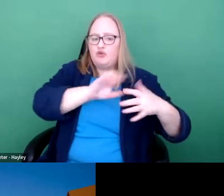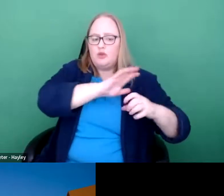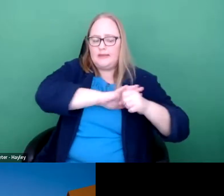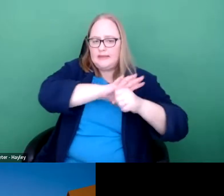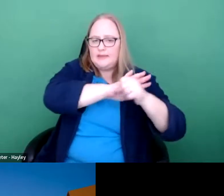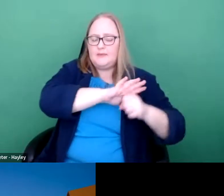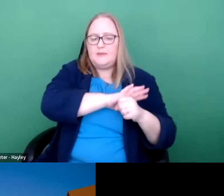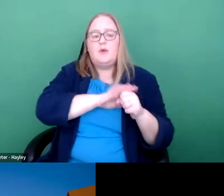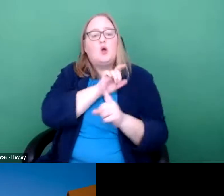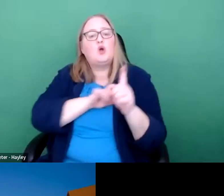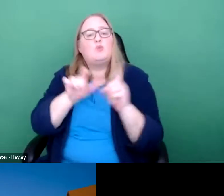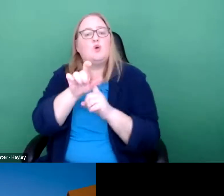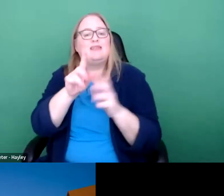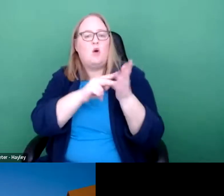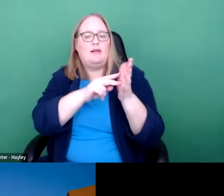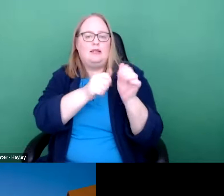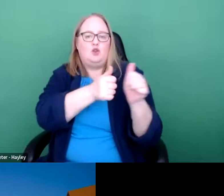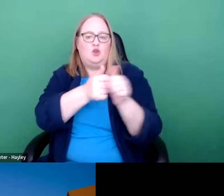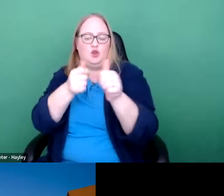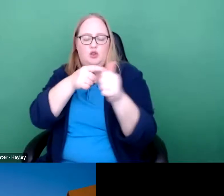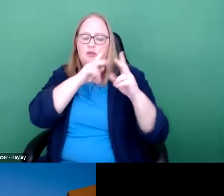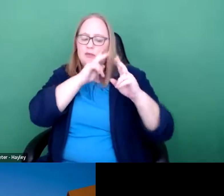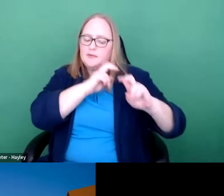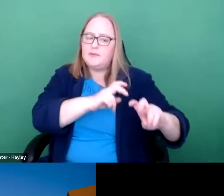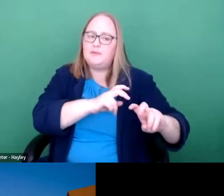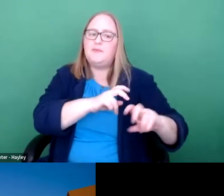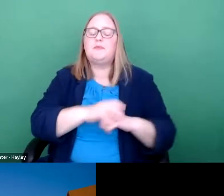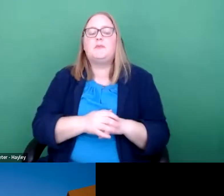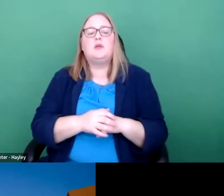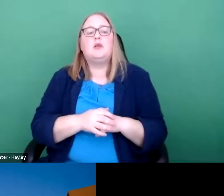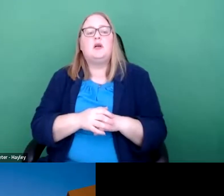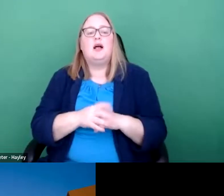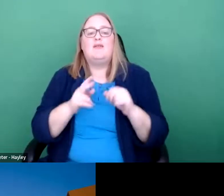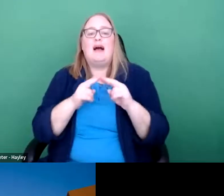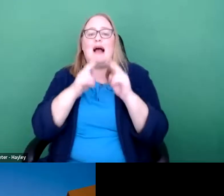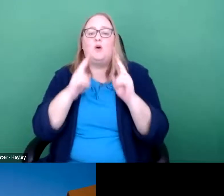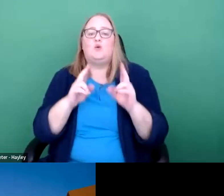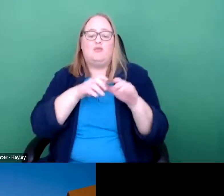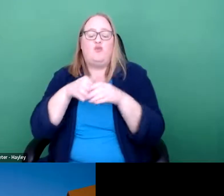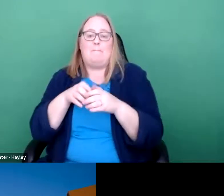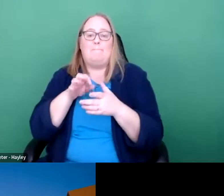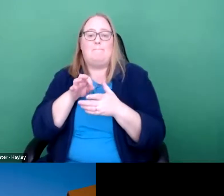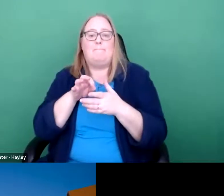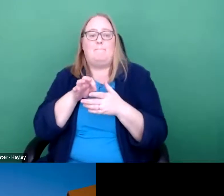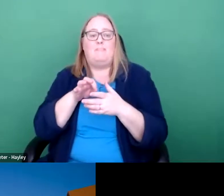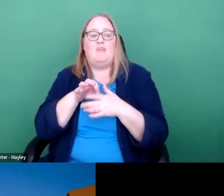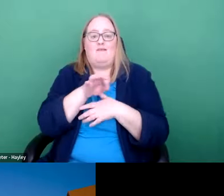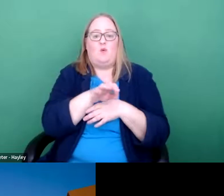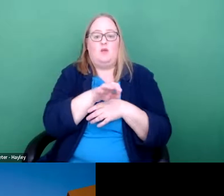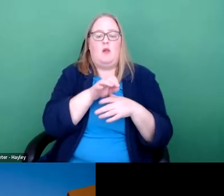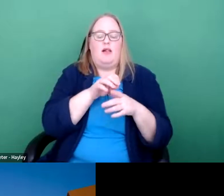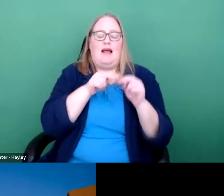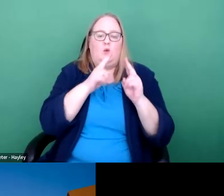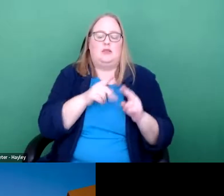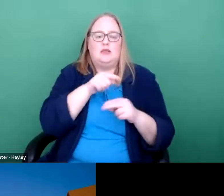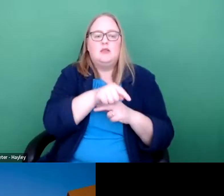organizations, affordable housing groups that had little history of technology programs, but had existing networks in the